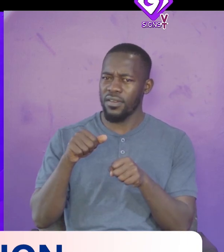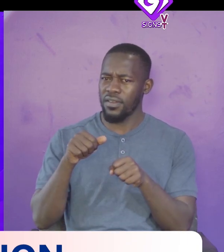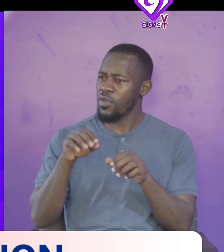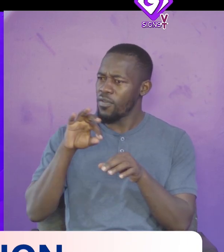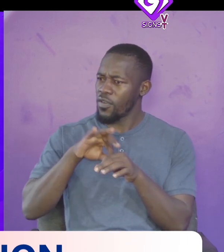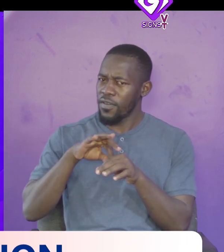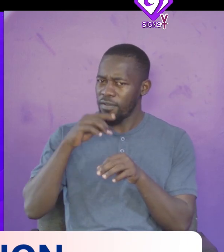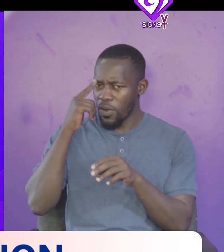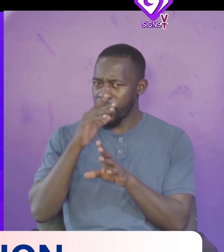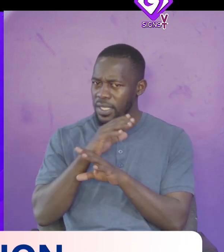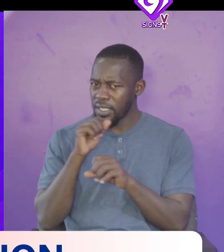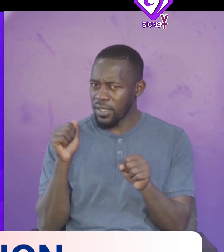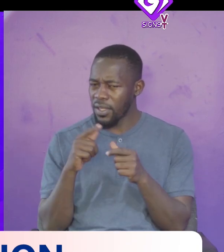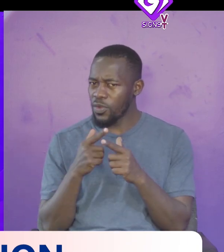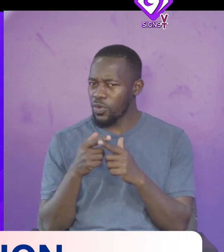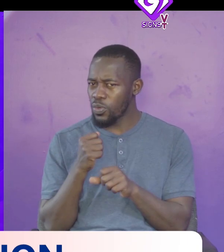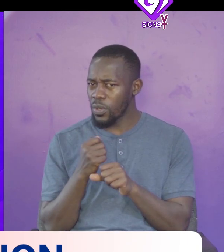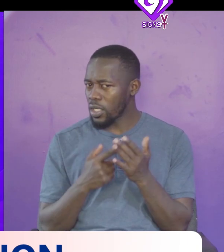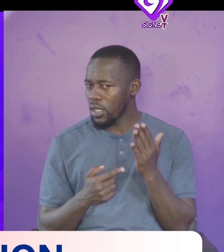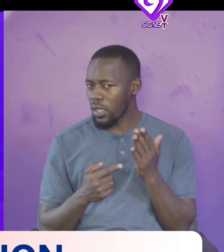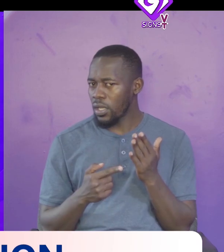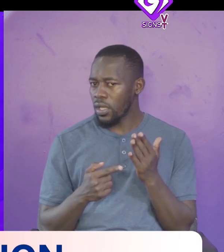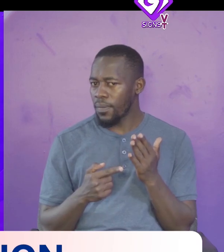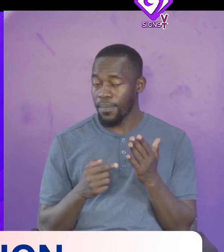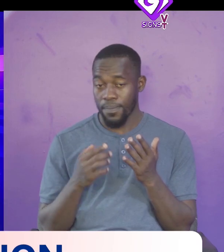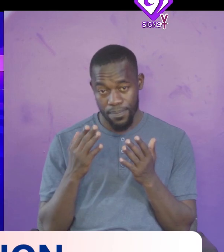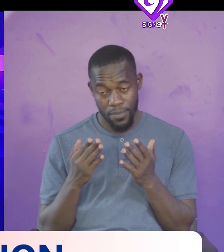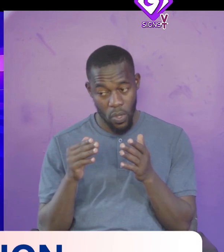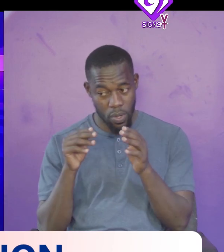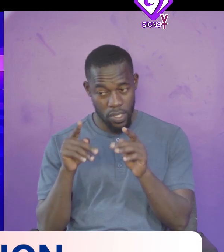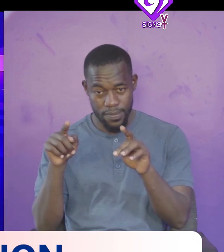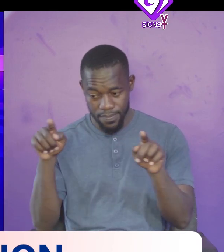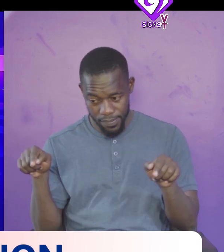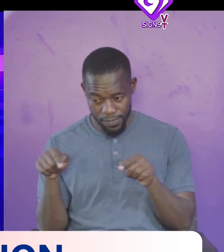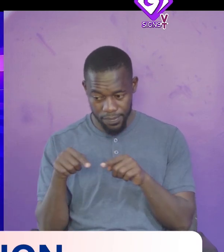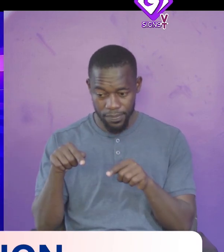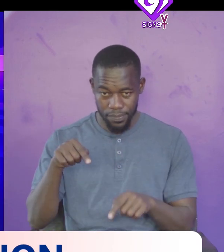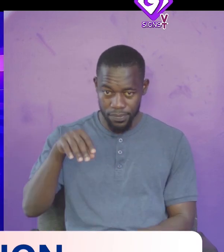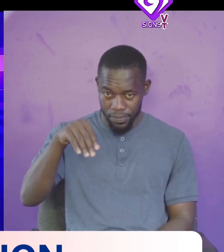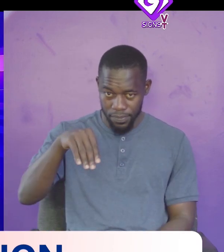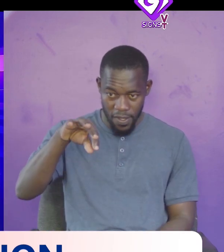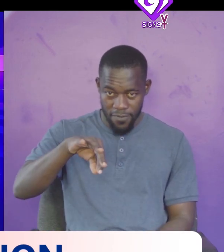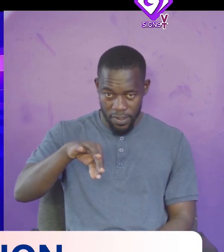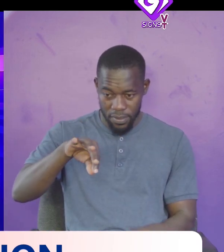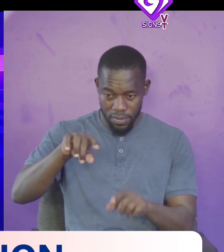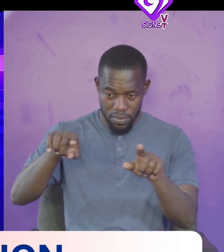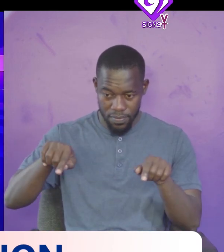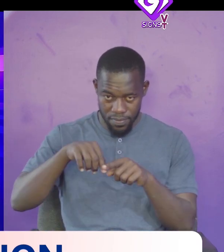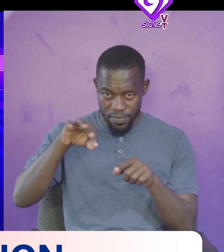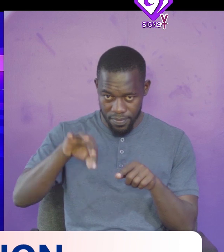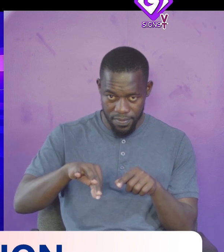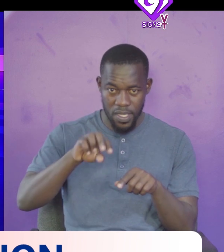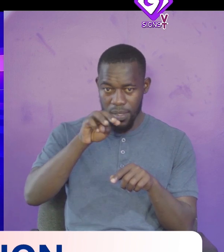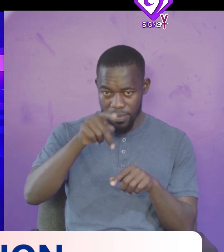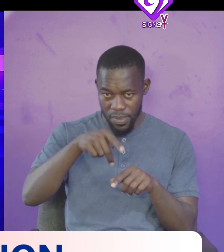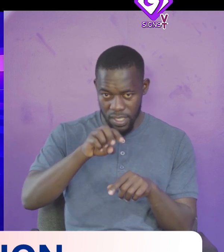it? You vote, you get the ballot earlier. You vote for the president, you vote for the MP, you vote for the MCA. You